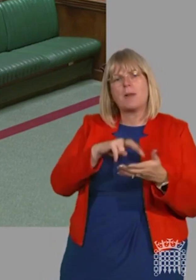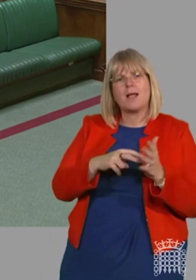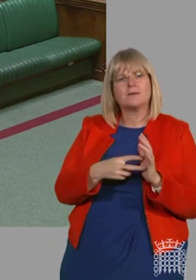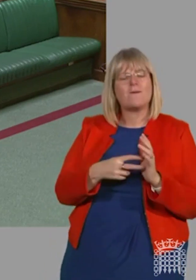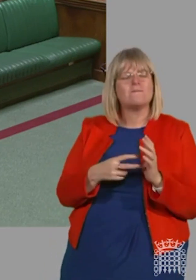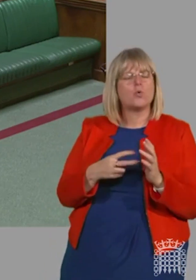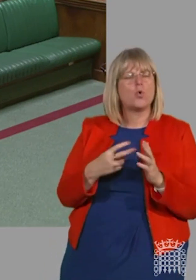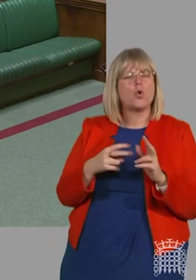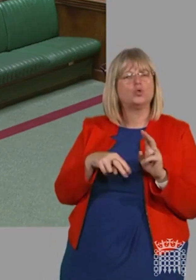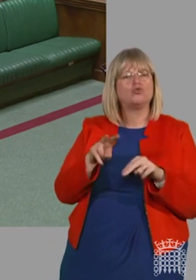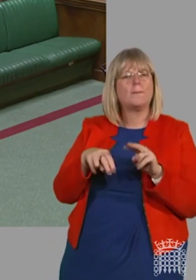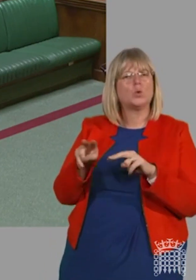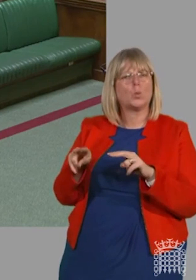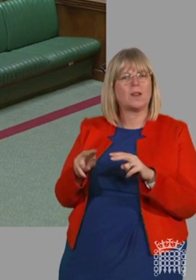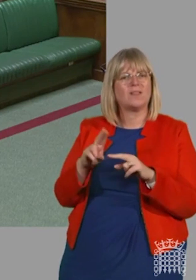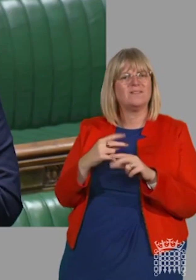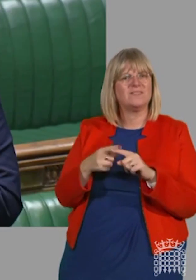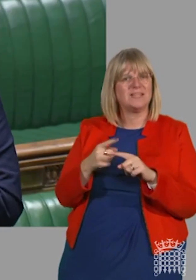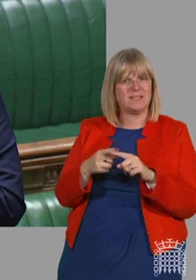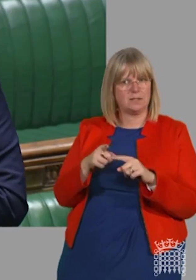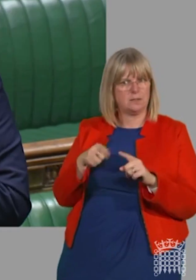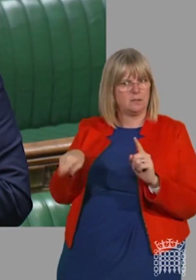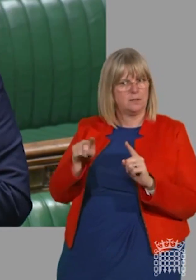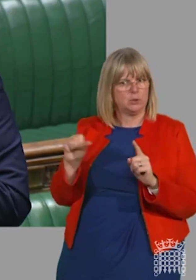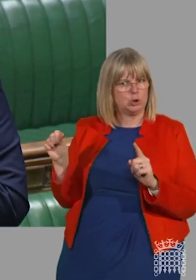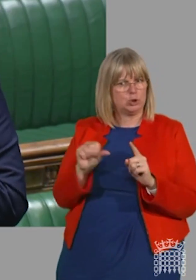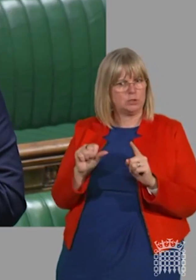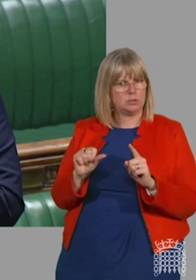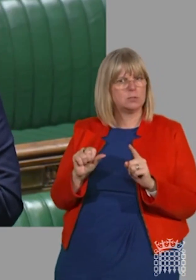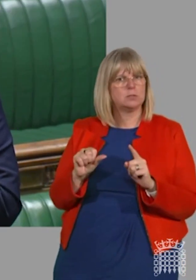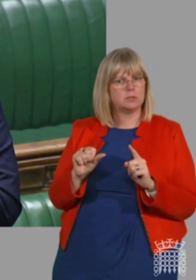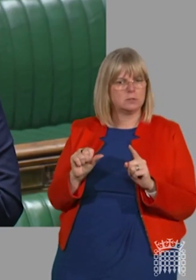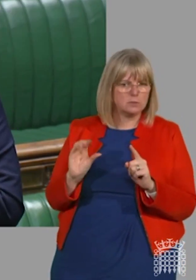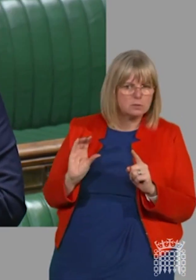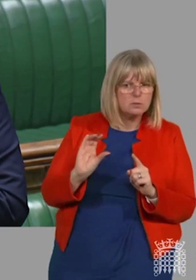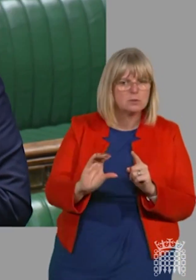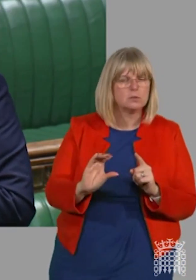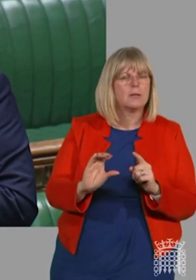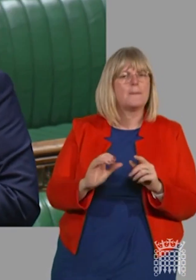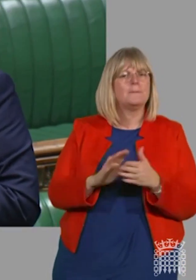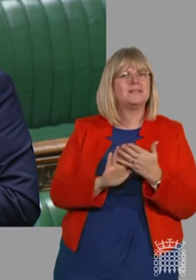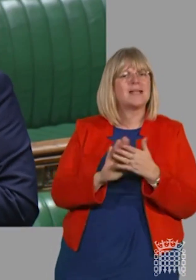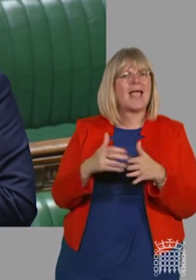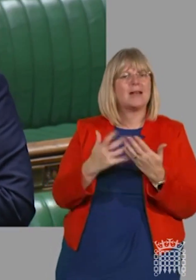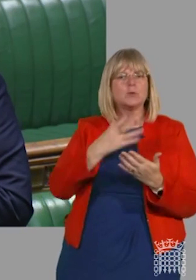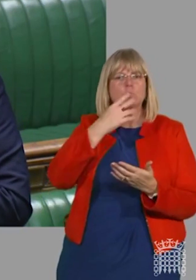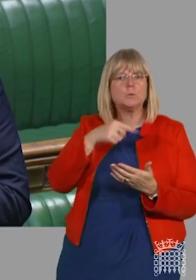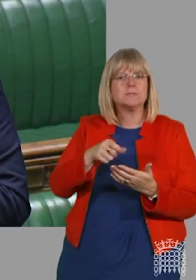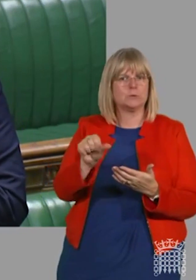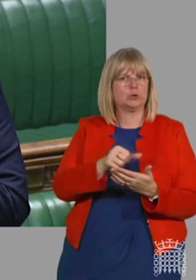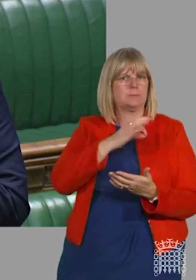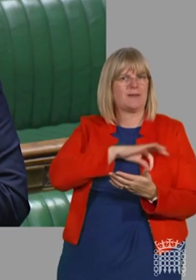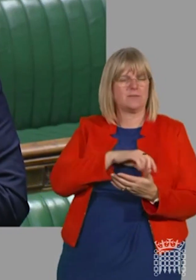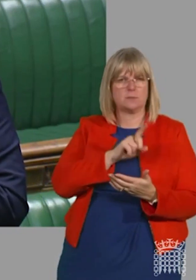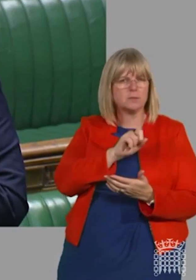the system benefit. Yet the Resolution Foundation research shows that tribunals are heavily relied upon to enforce workers' rights for all. Does